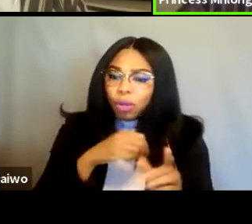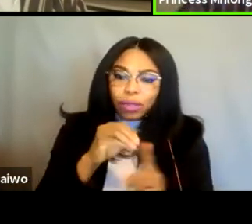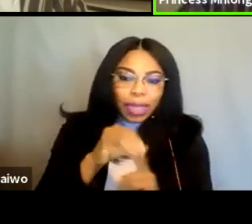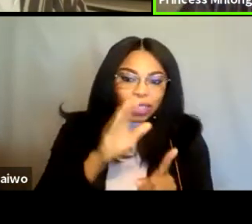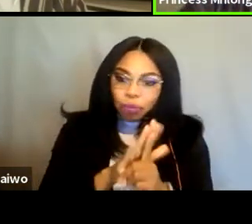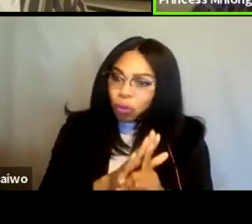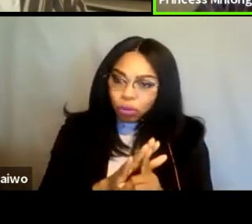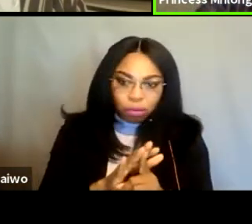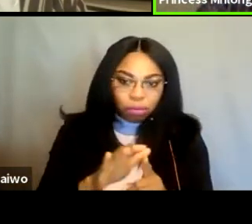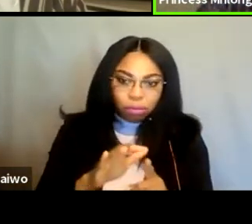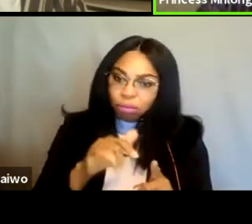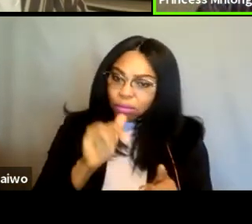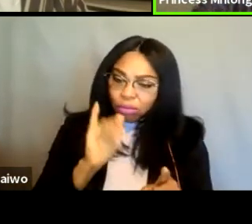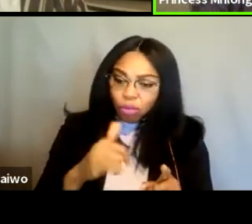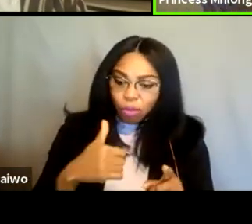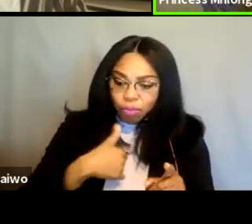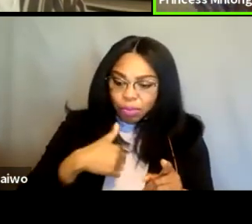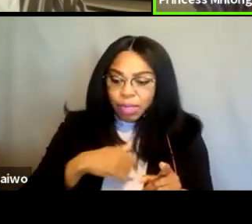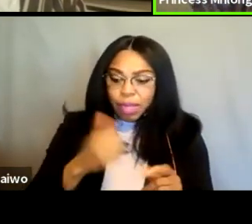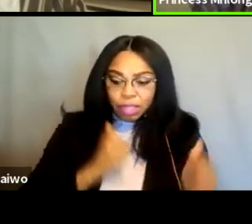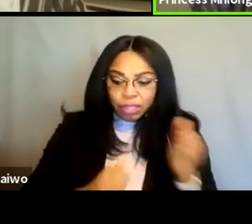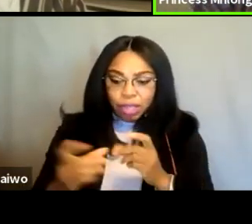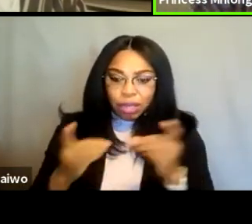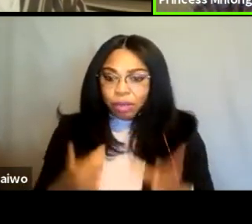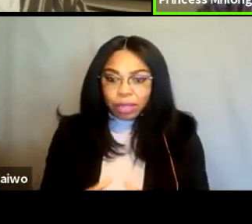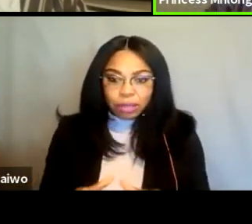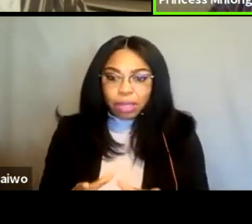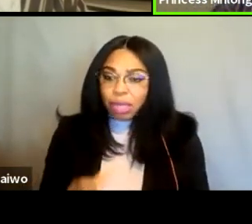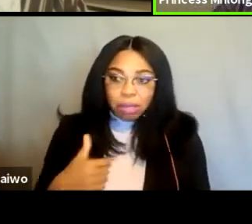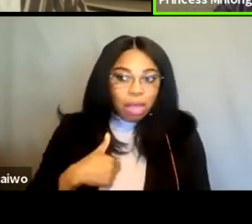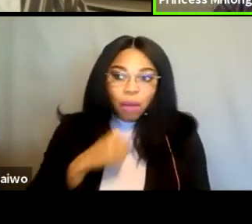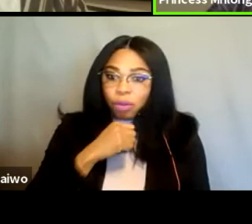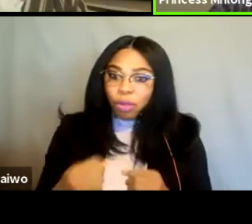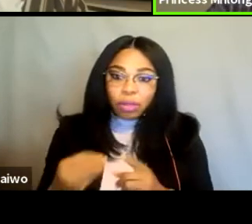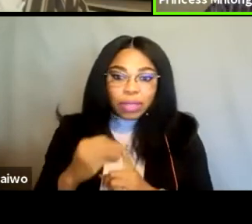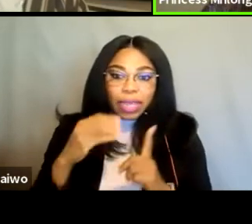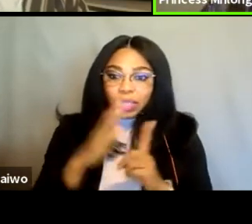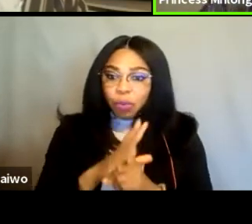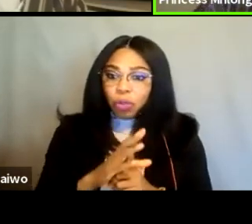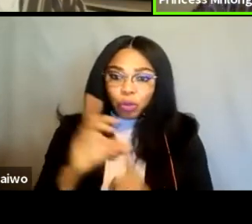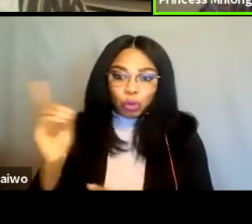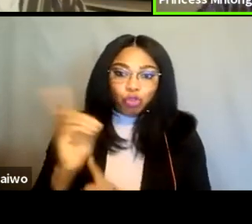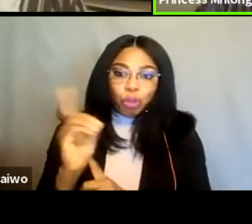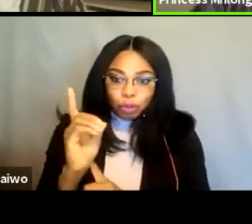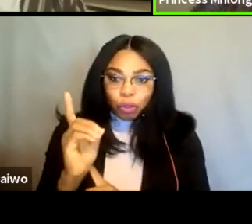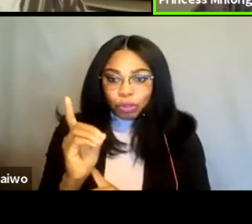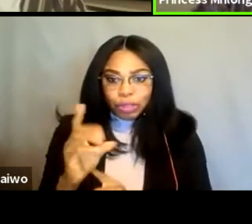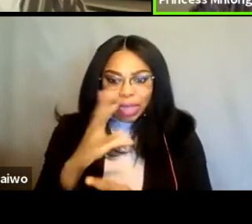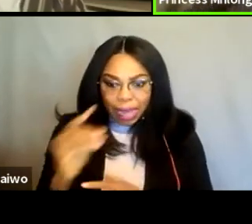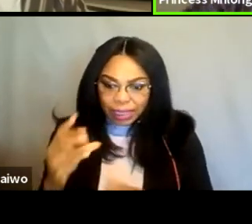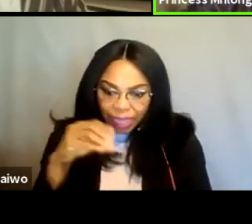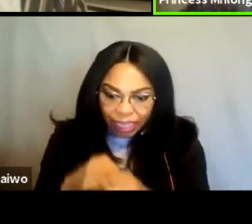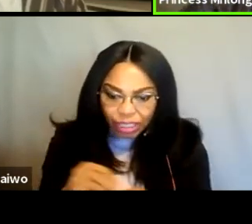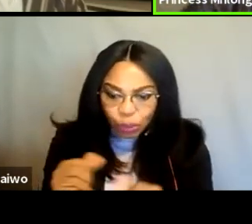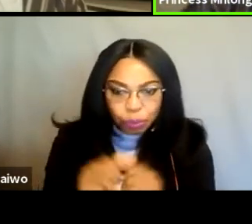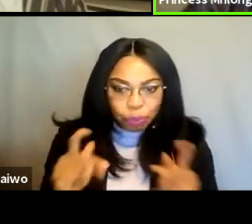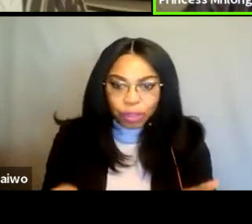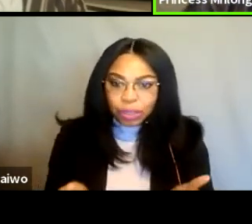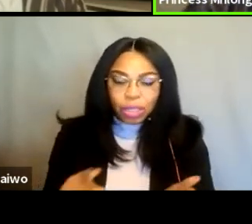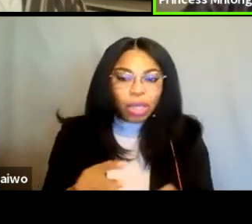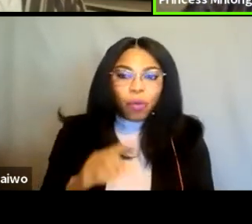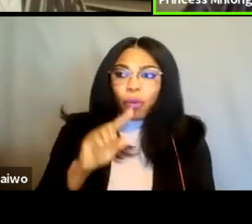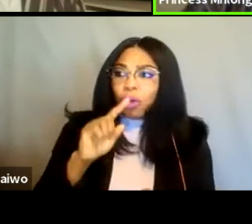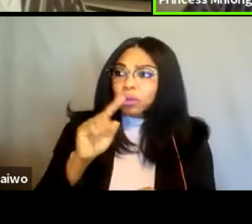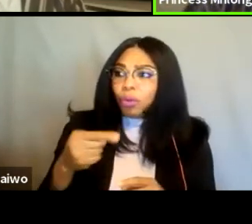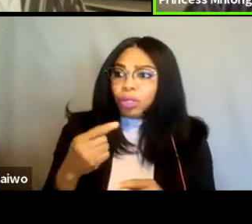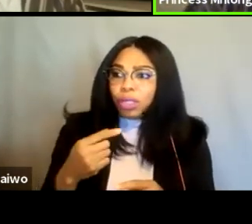at all. So me as a theater director, I wasn't exposed to dramaturgy and, you know, engaging with someone only when I went, you